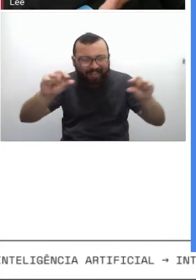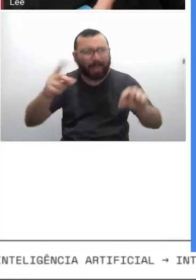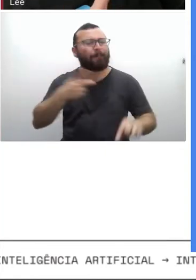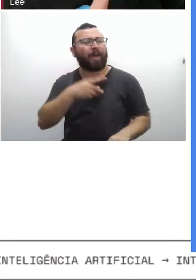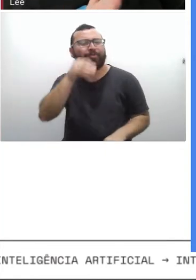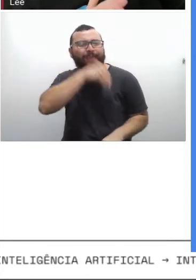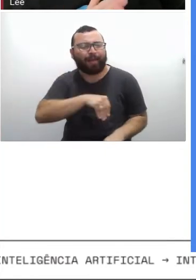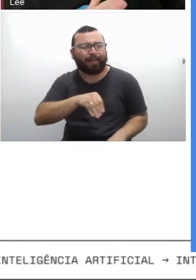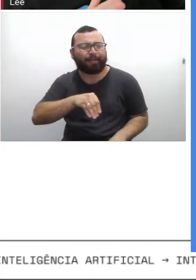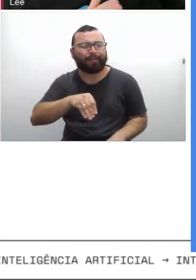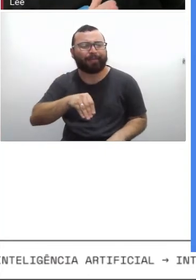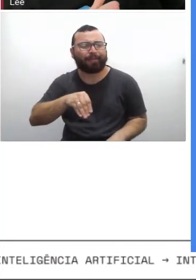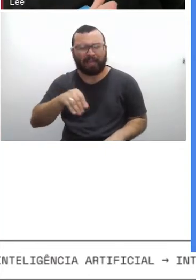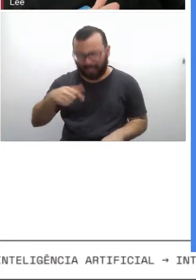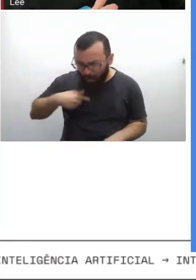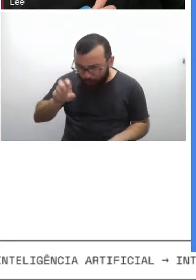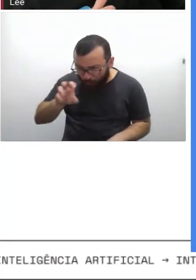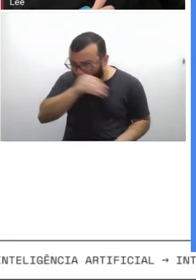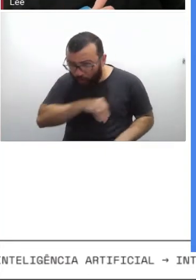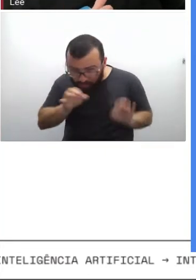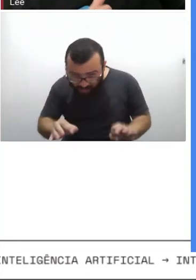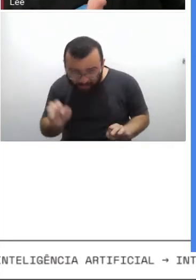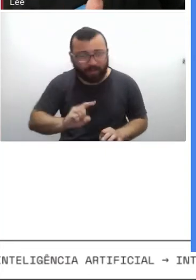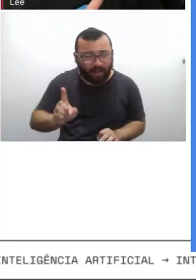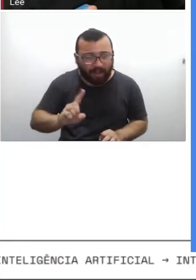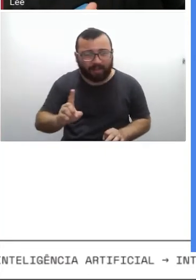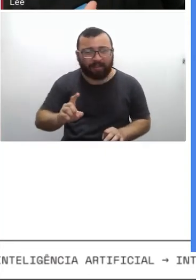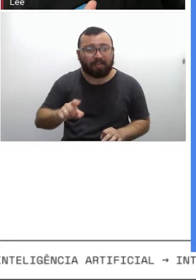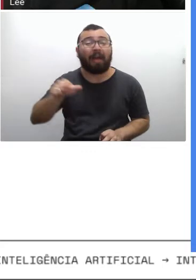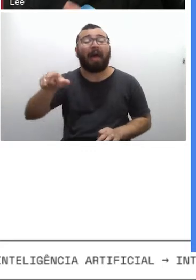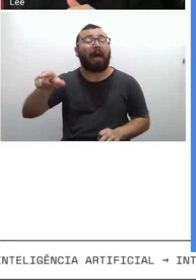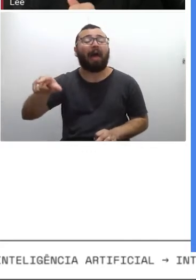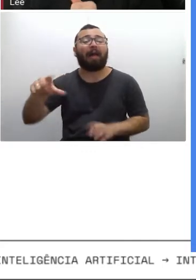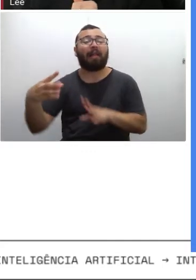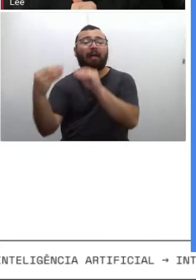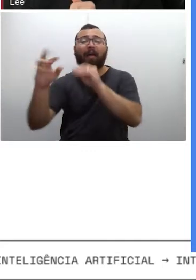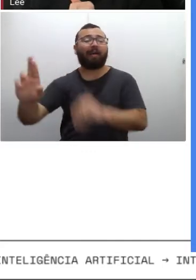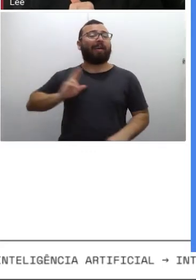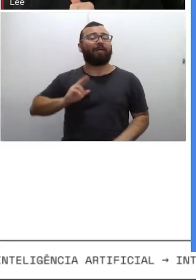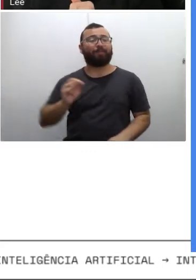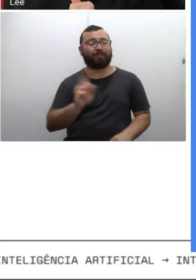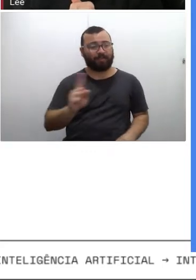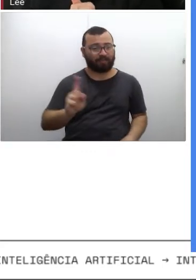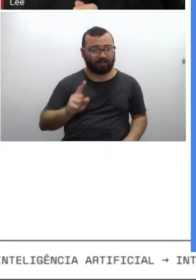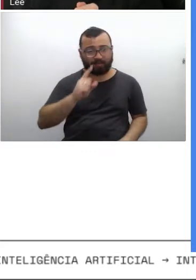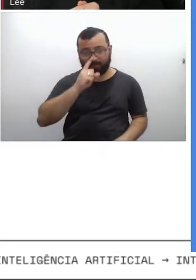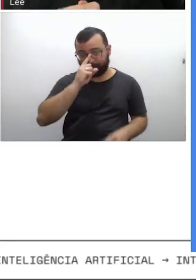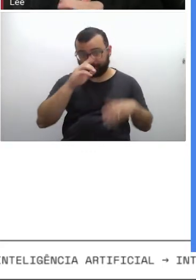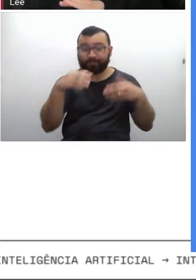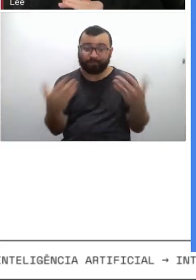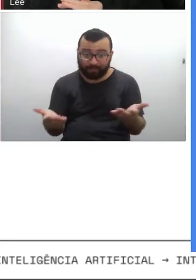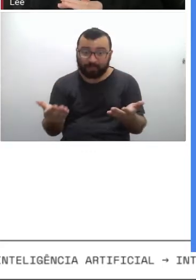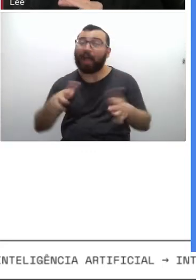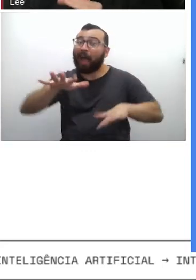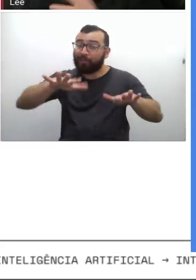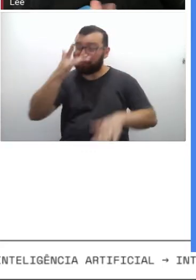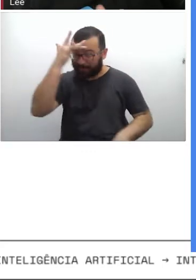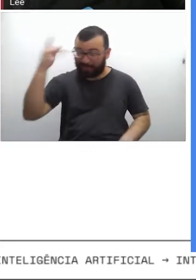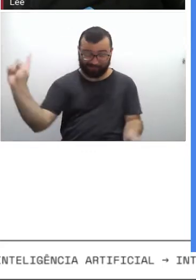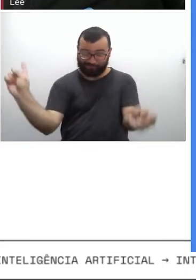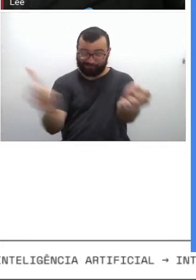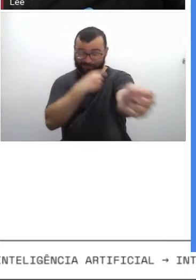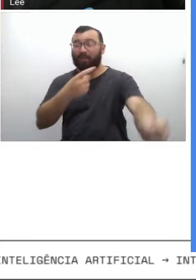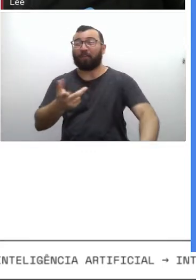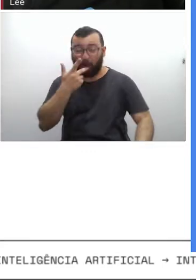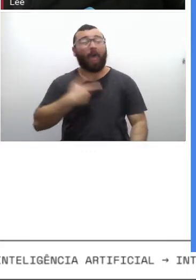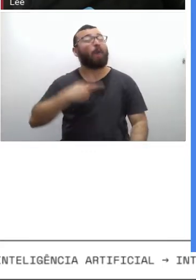receive it? Again, chatbot didn't know the right answer. It was again a fallback intent. And then at some point, the user got really angry. He said, I'm